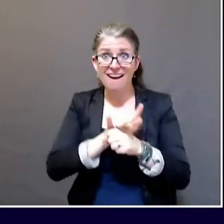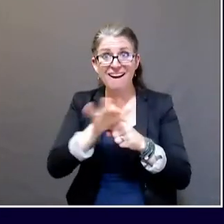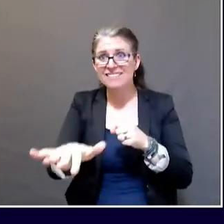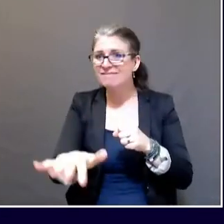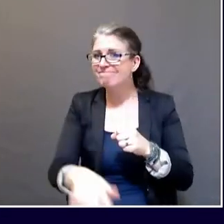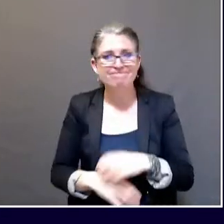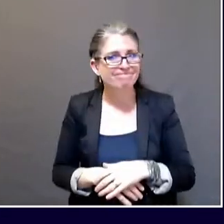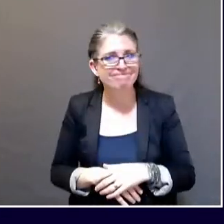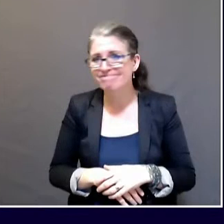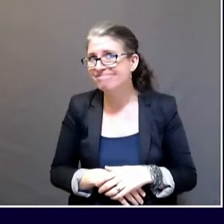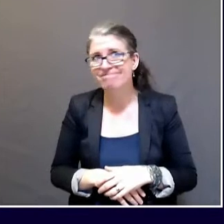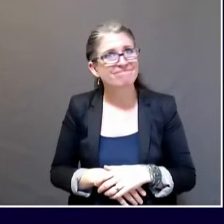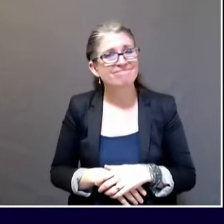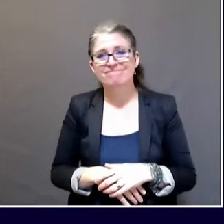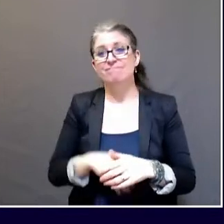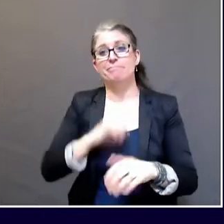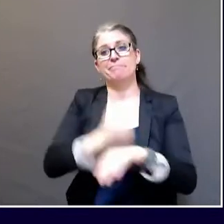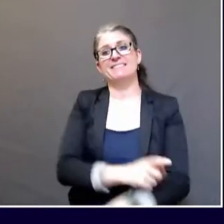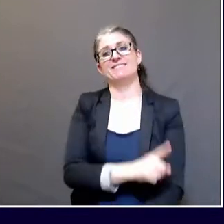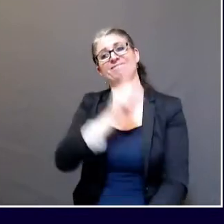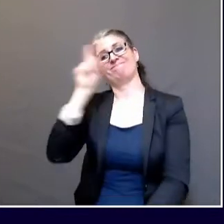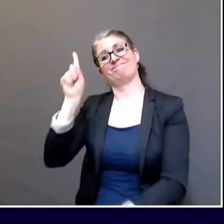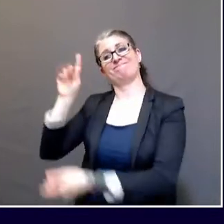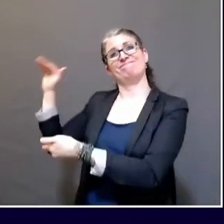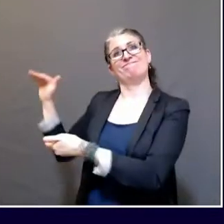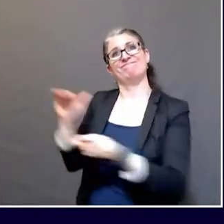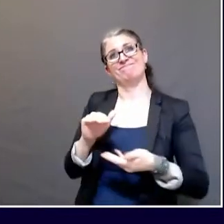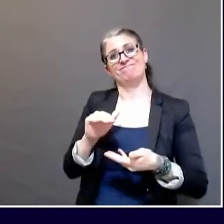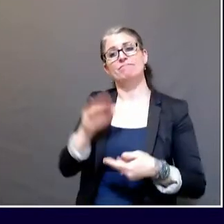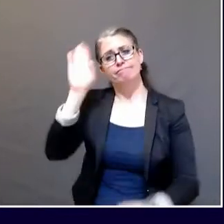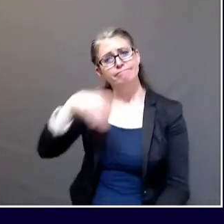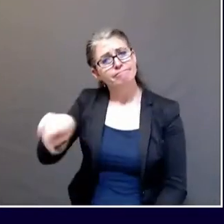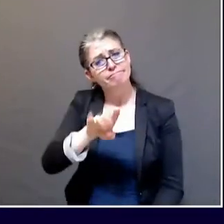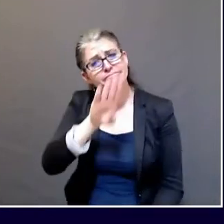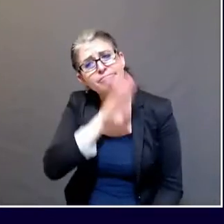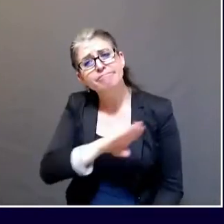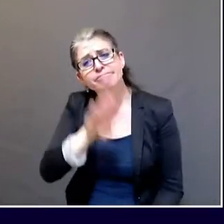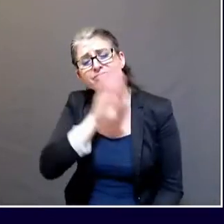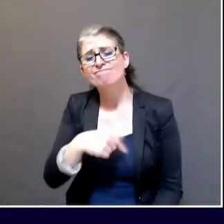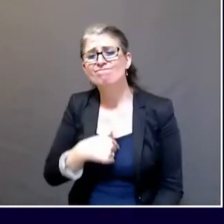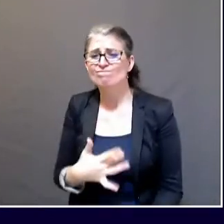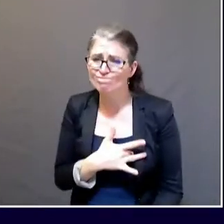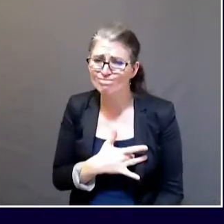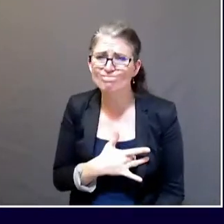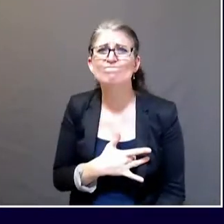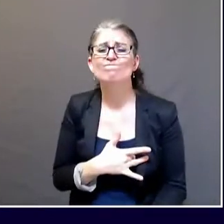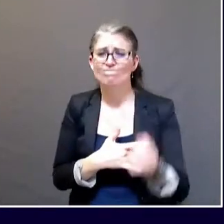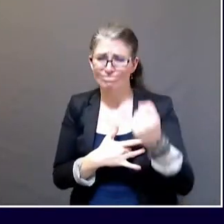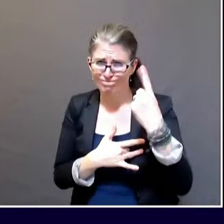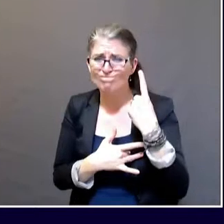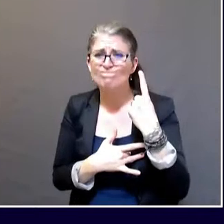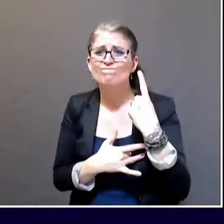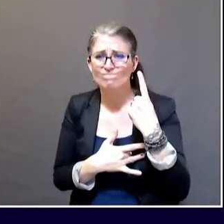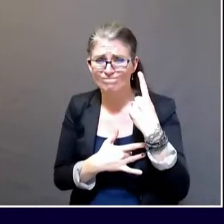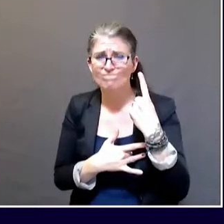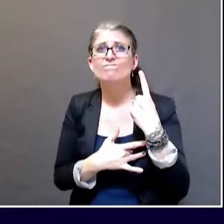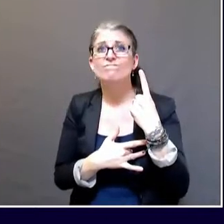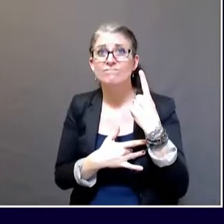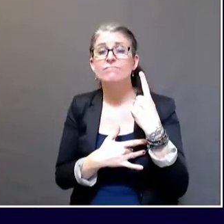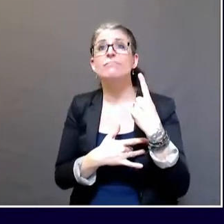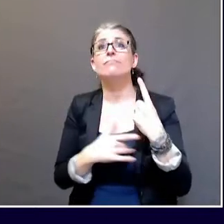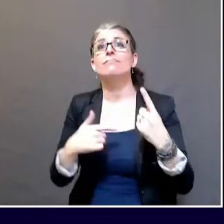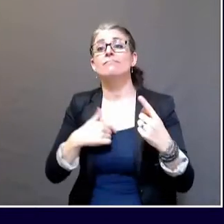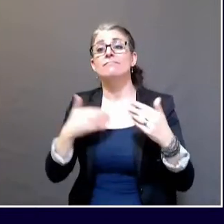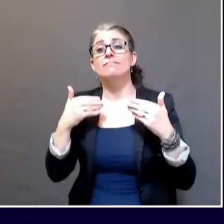process is frustrating for you. I hear that and I get that. My ask, and Commissioner Lambrou's ask, is that you bear with us